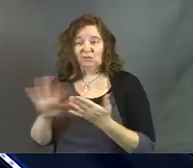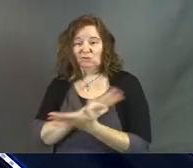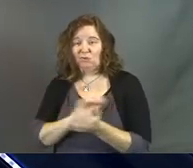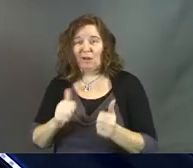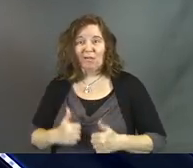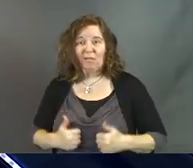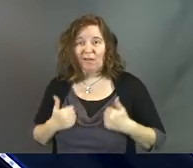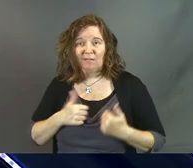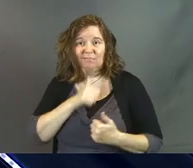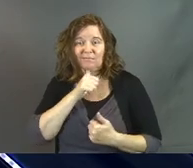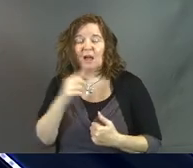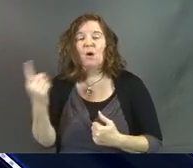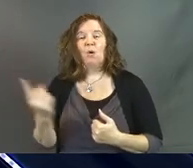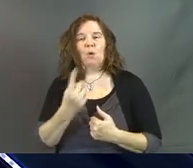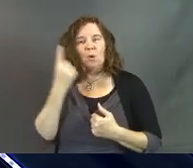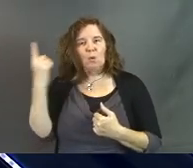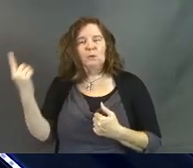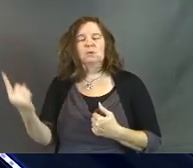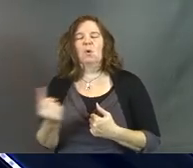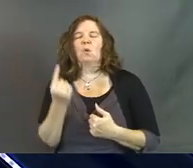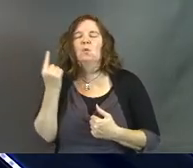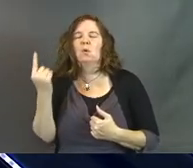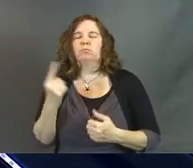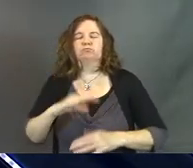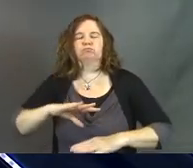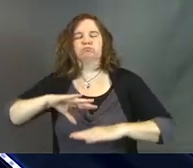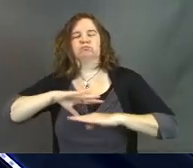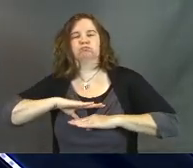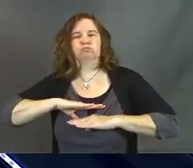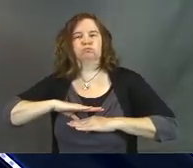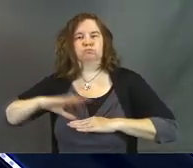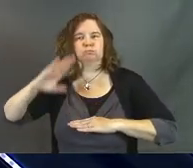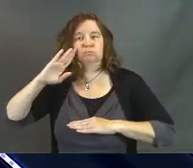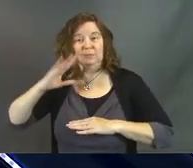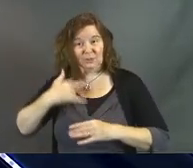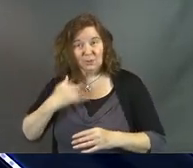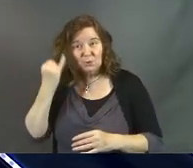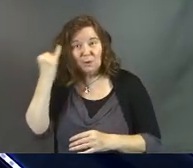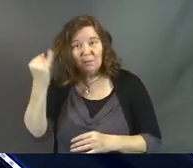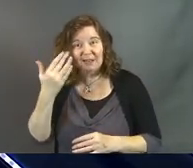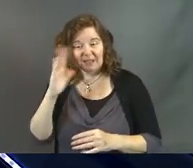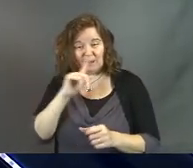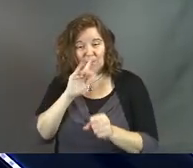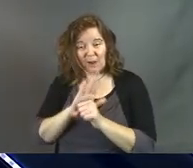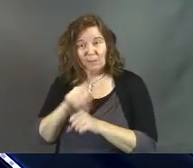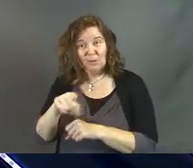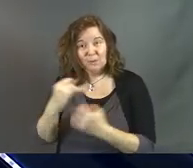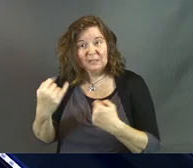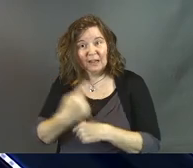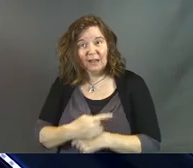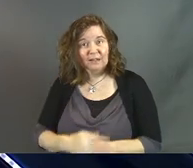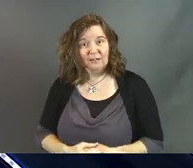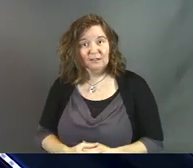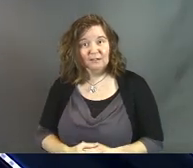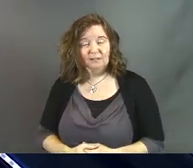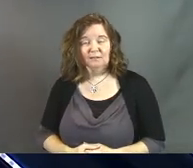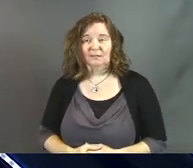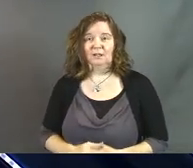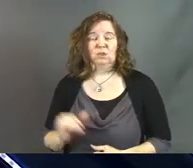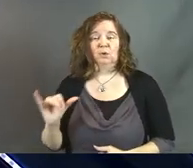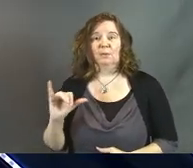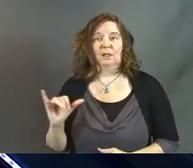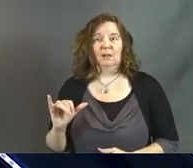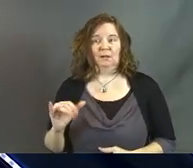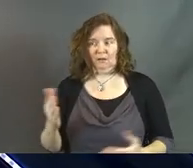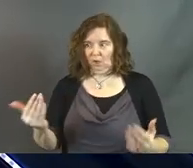your life, and you will always, always, always be satisfied by it. Could you imagine if God promised that to you today? You'd be just